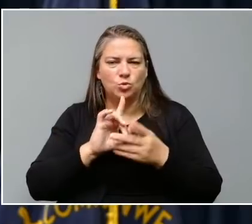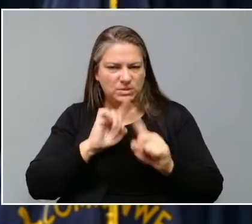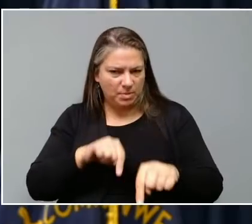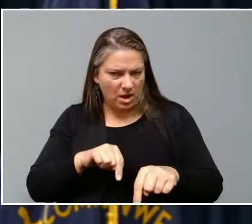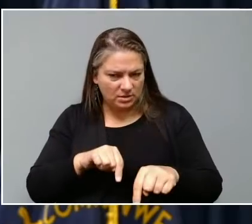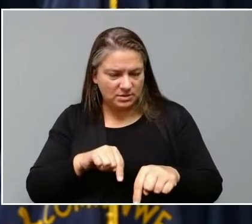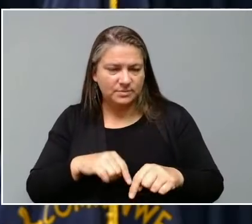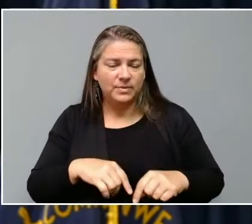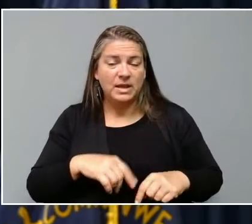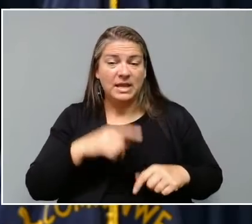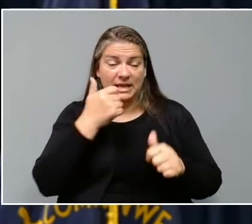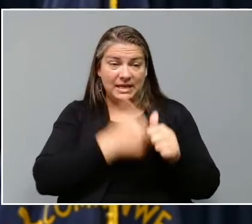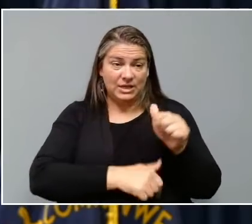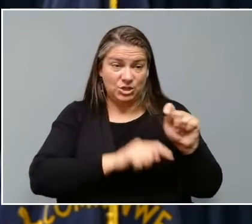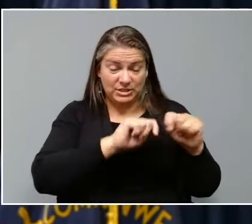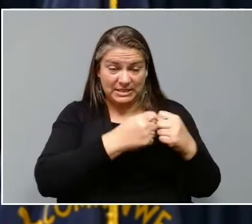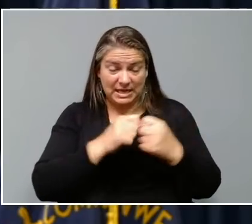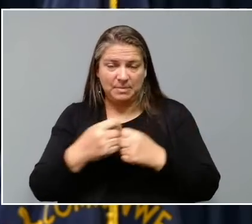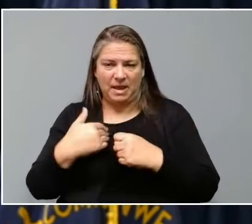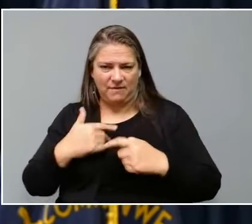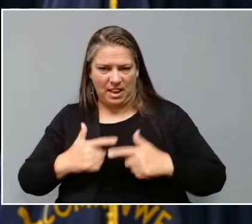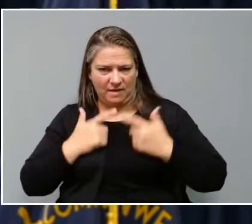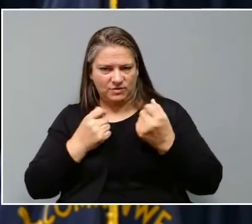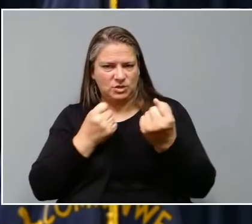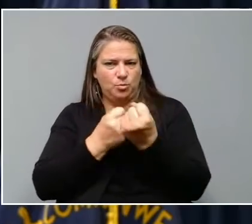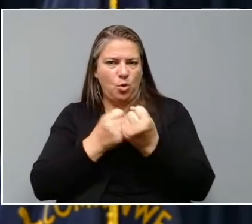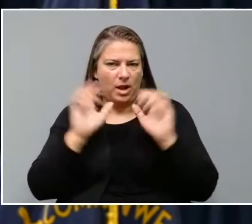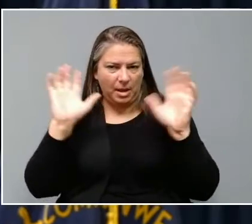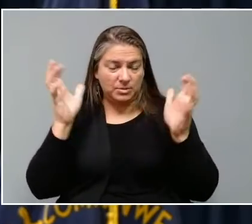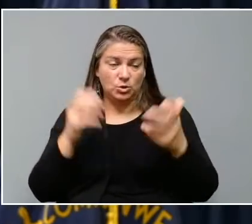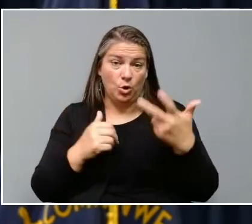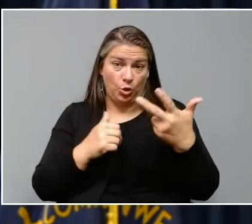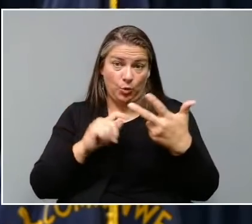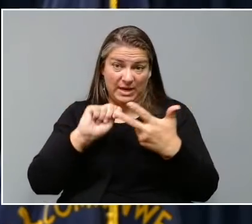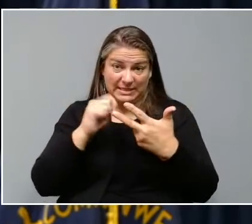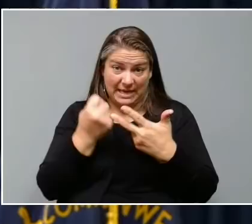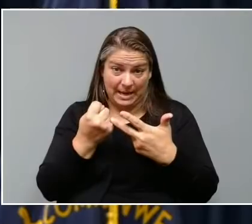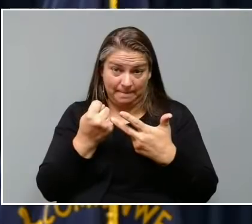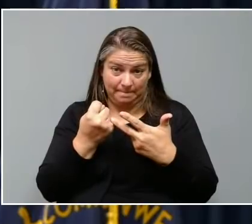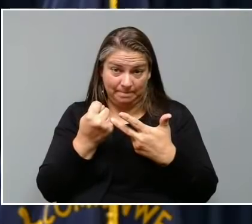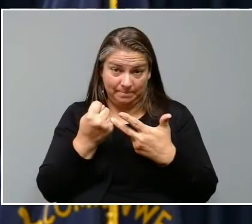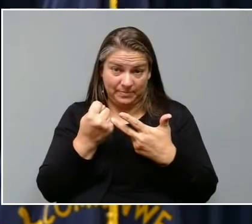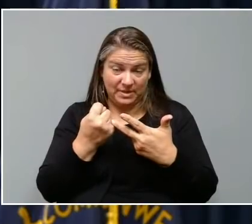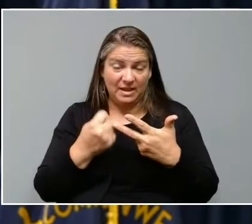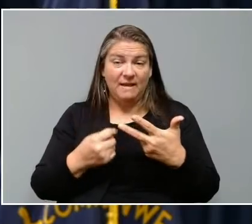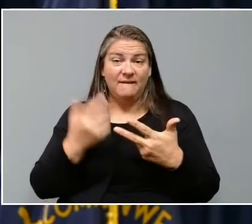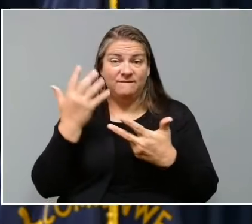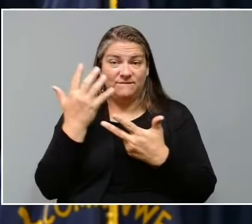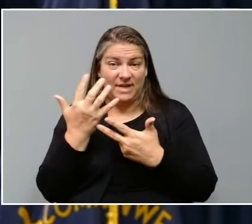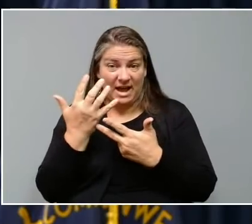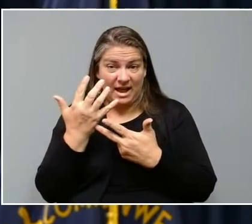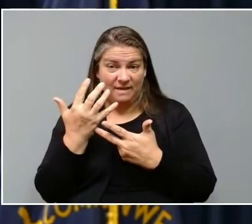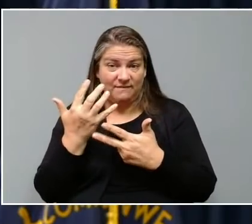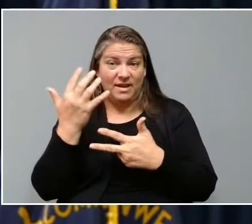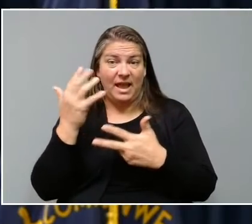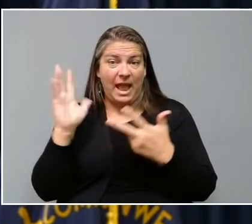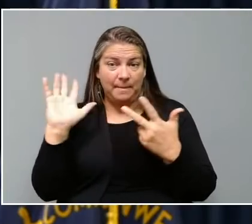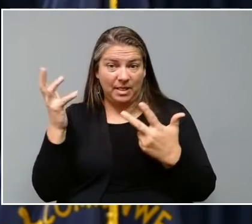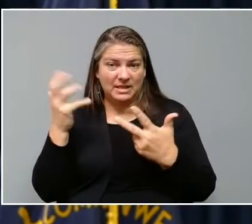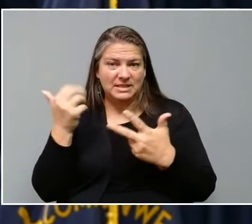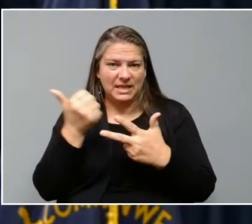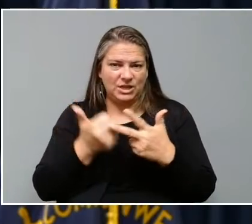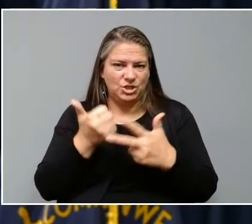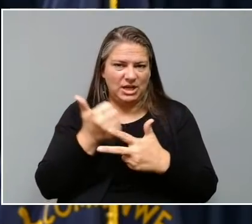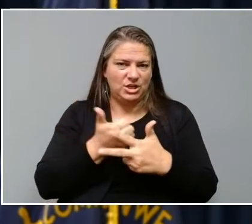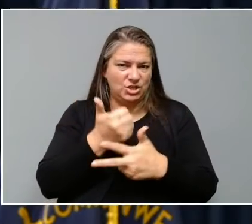5 advanced life support ambulances, right? So 3 teams, 5 ambulances apiece. Each ambulance has a paramedic and